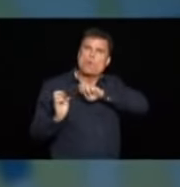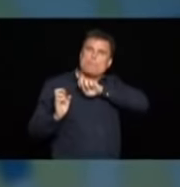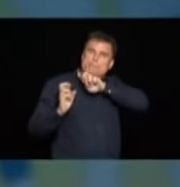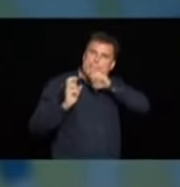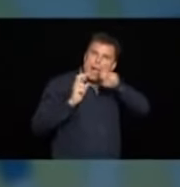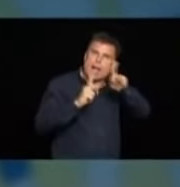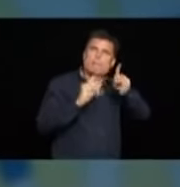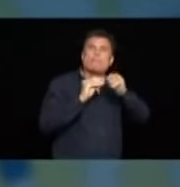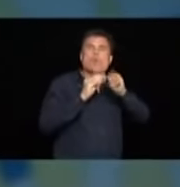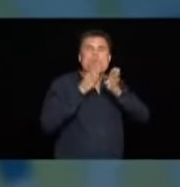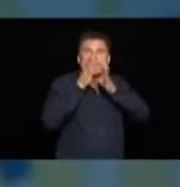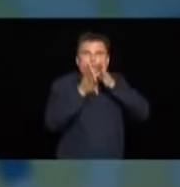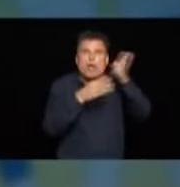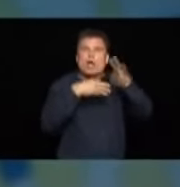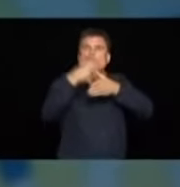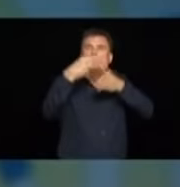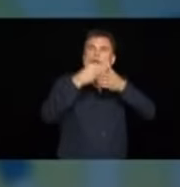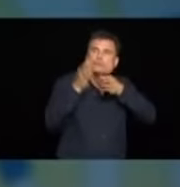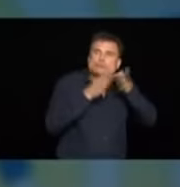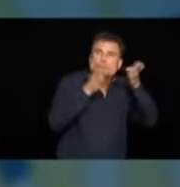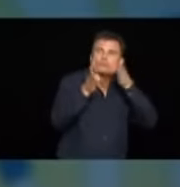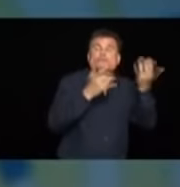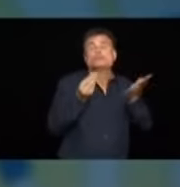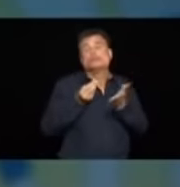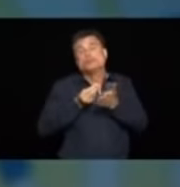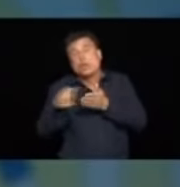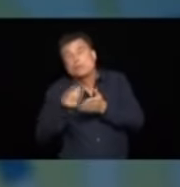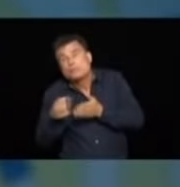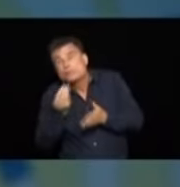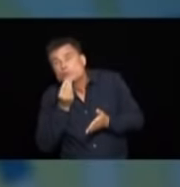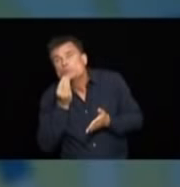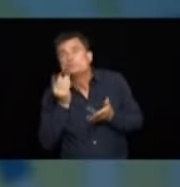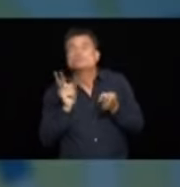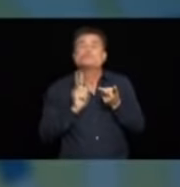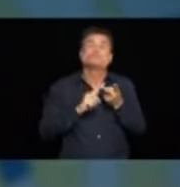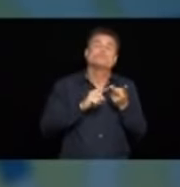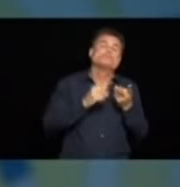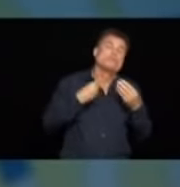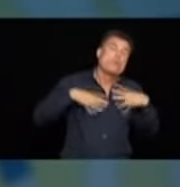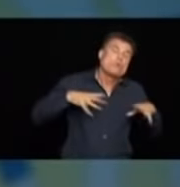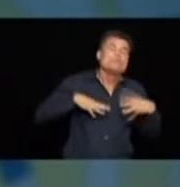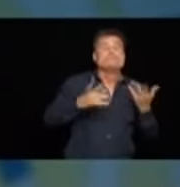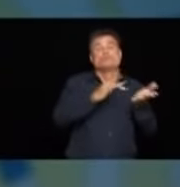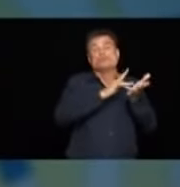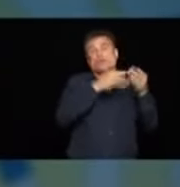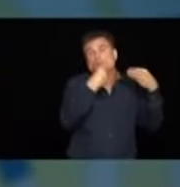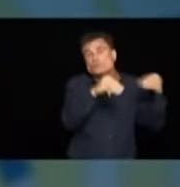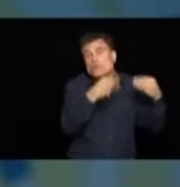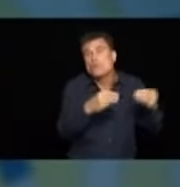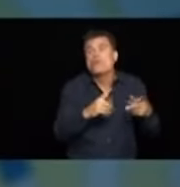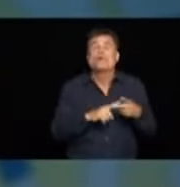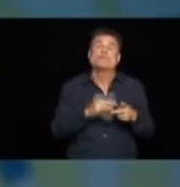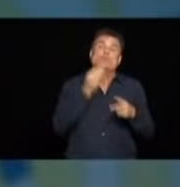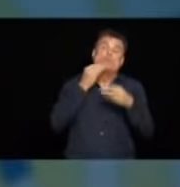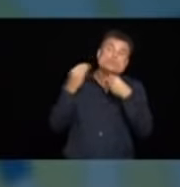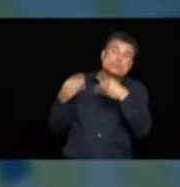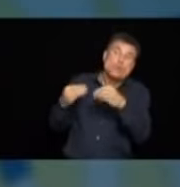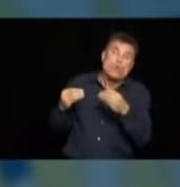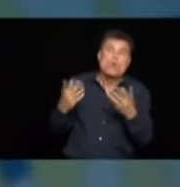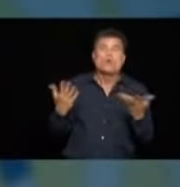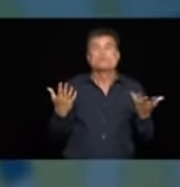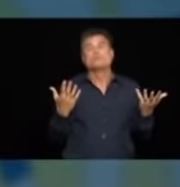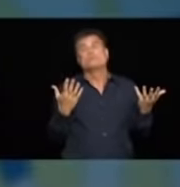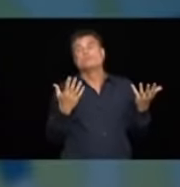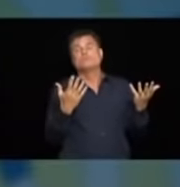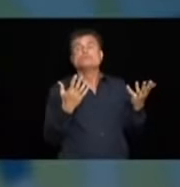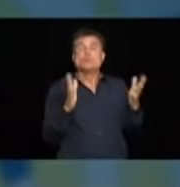going, particularly retail, recreation facilities, grocery stores, pharmacies have gone back up to normal. We